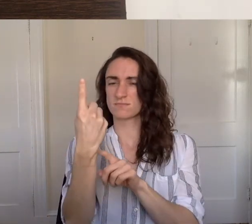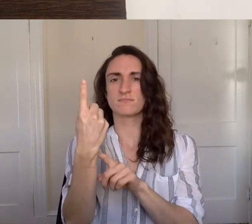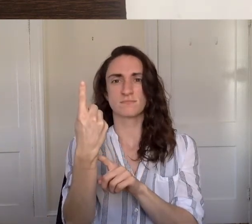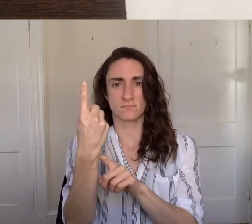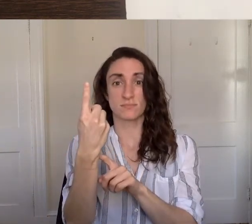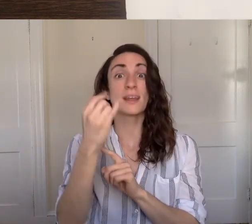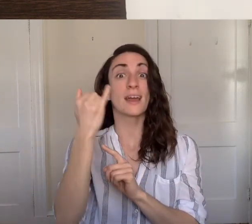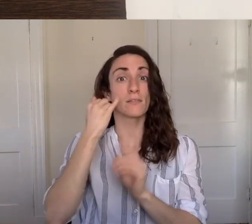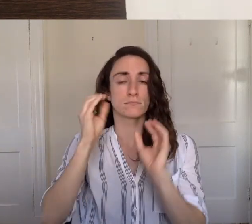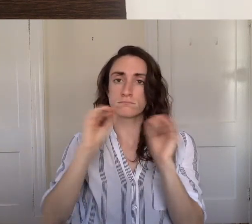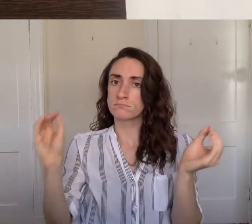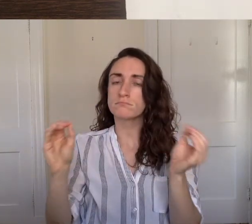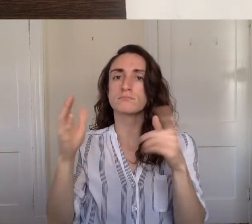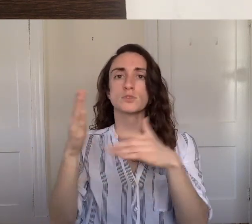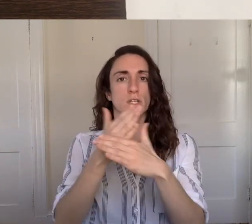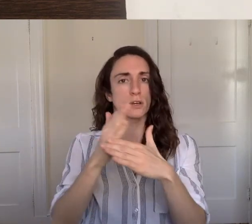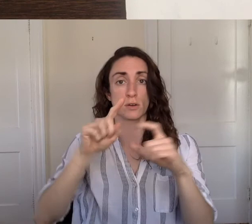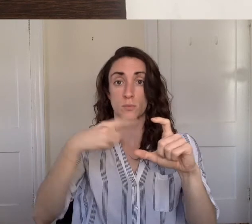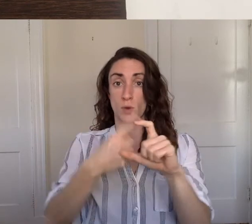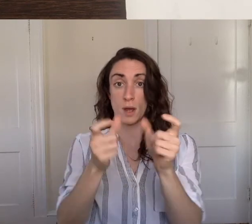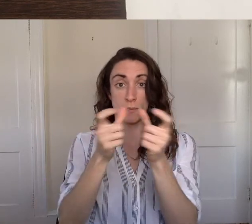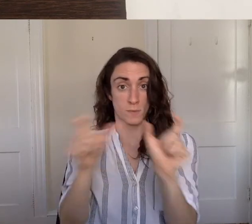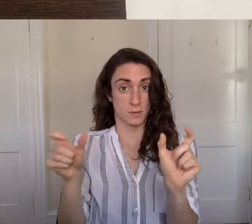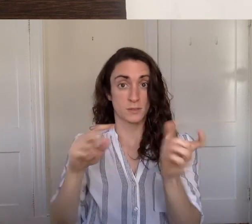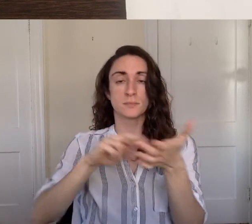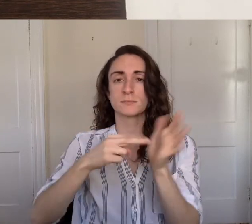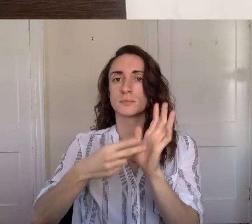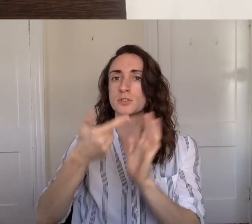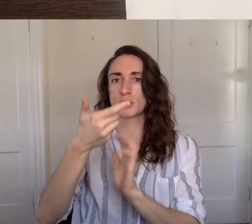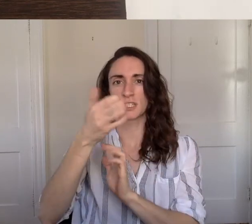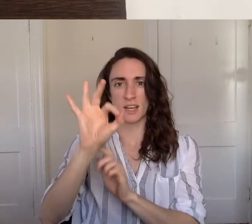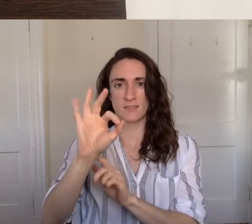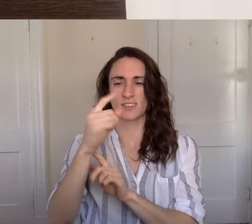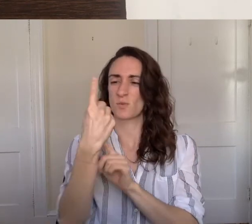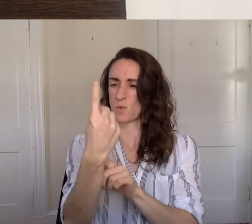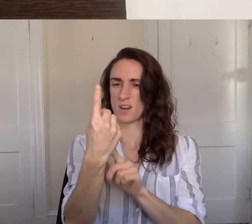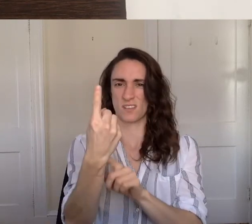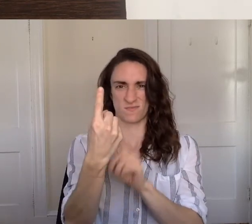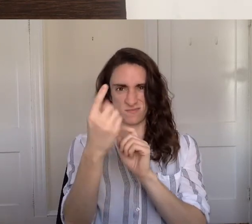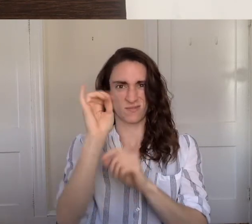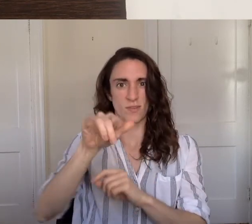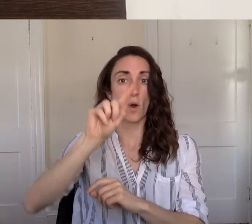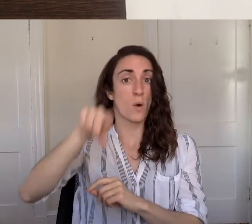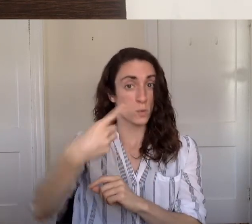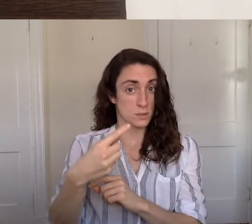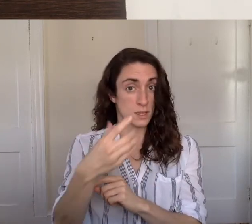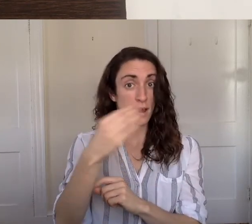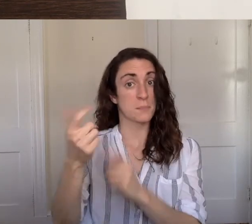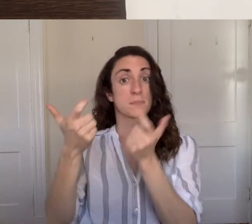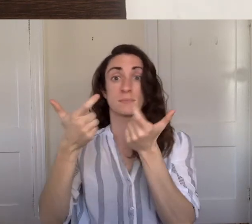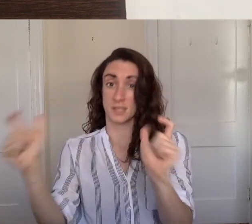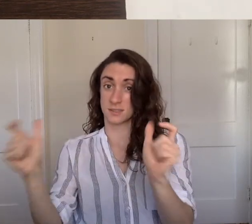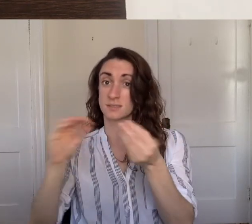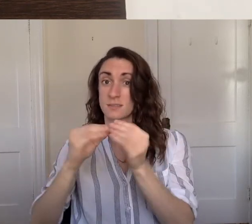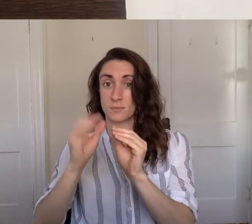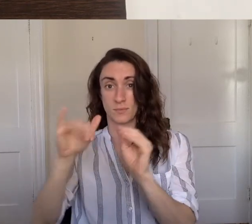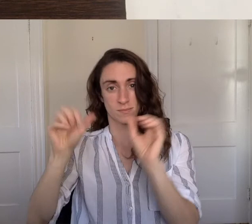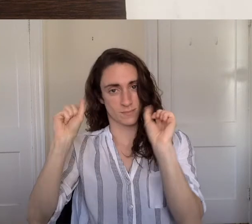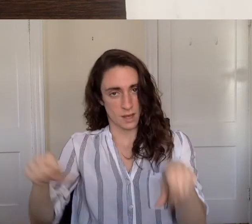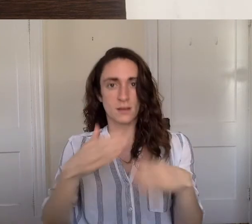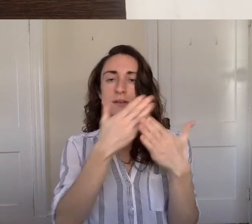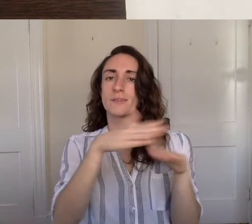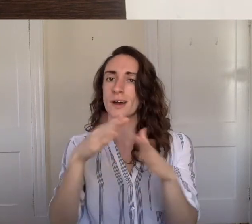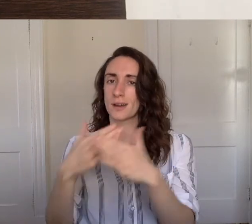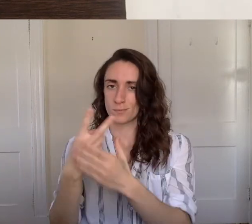confirm this by listing out all the factors of 35 and 38. For 35, we have 1, 5, 7, and 35, and for 38,